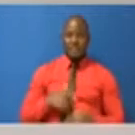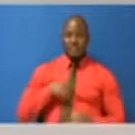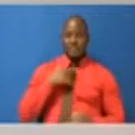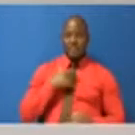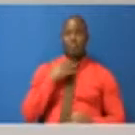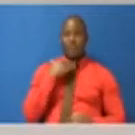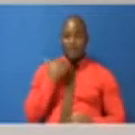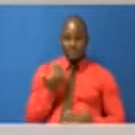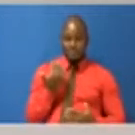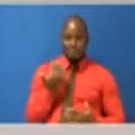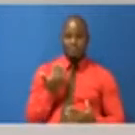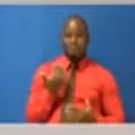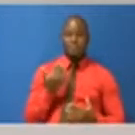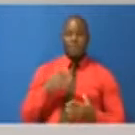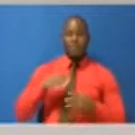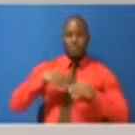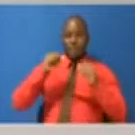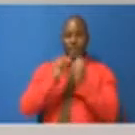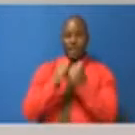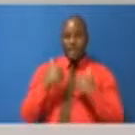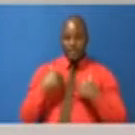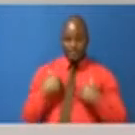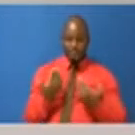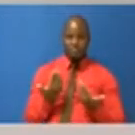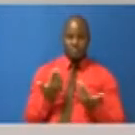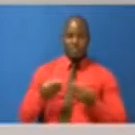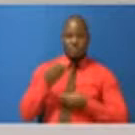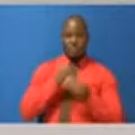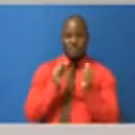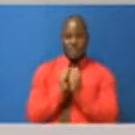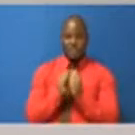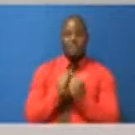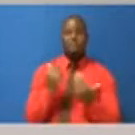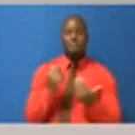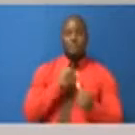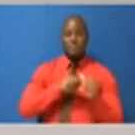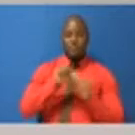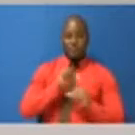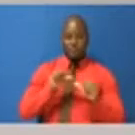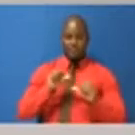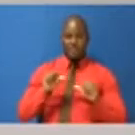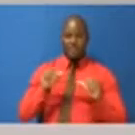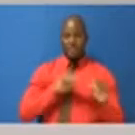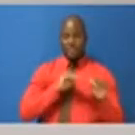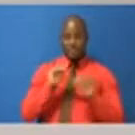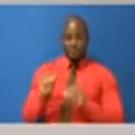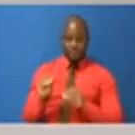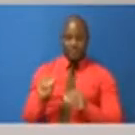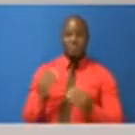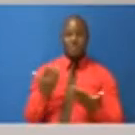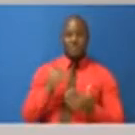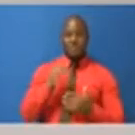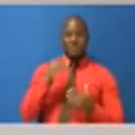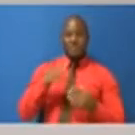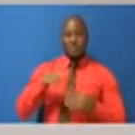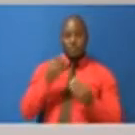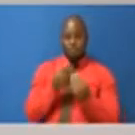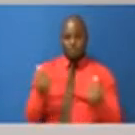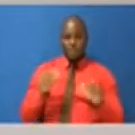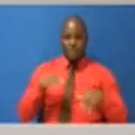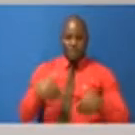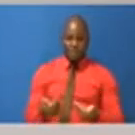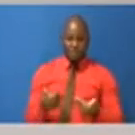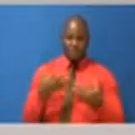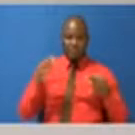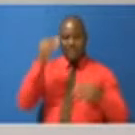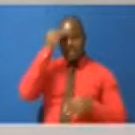outlined the qualities i have that allowed me to be backed by jimmy richard wenjige and paul muite for this position i've come up with solutions for free healthcare